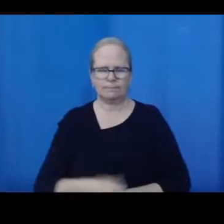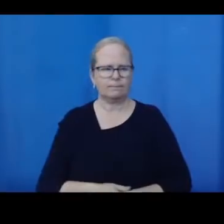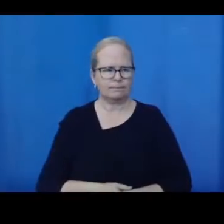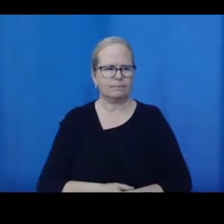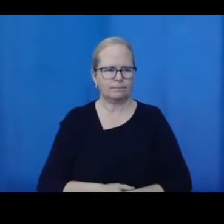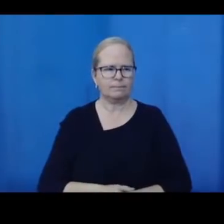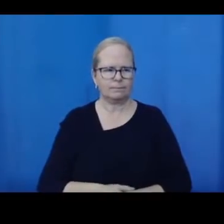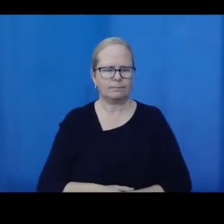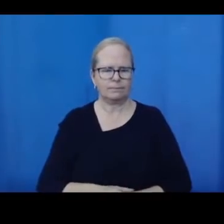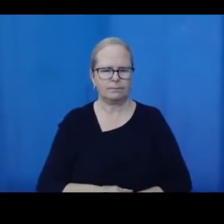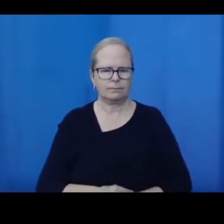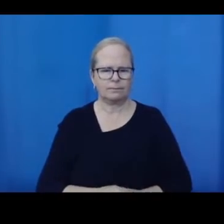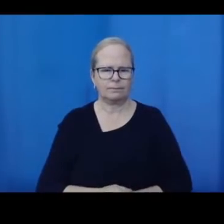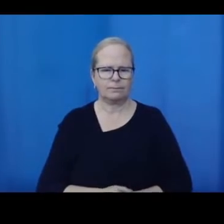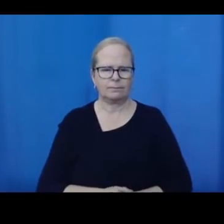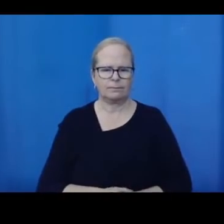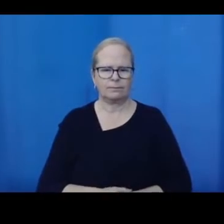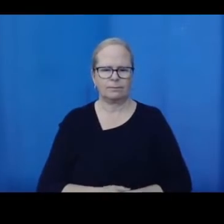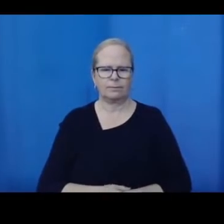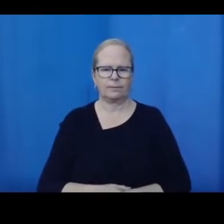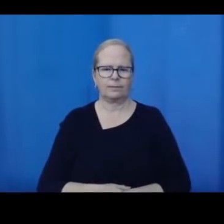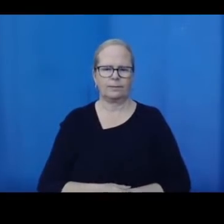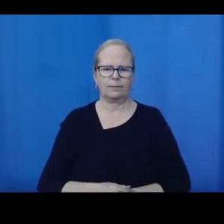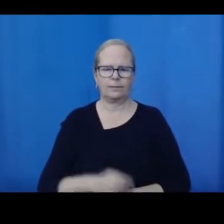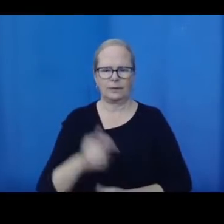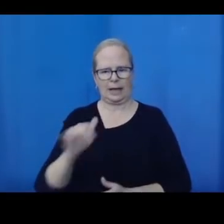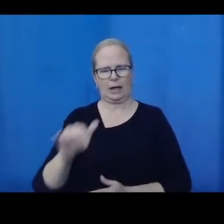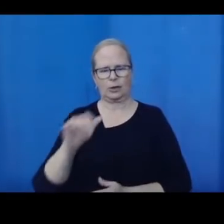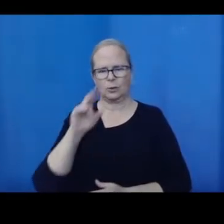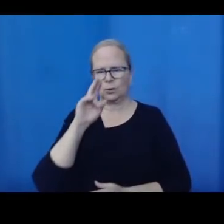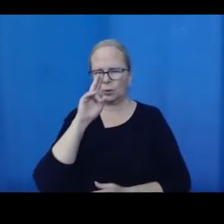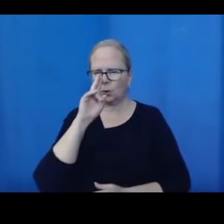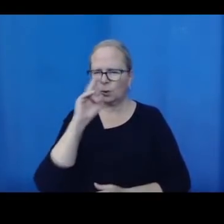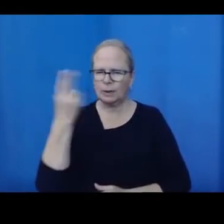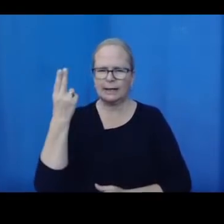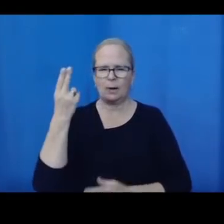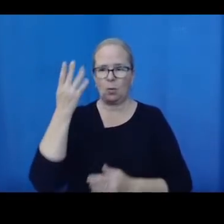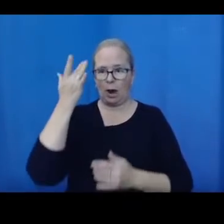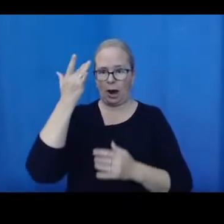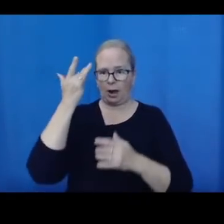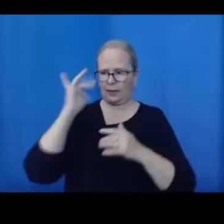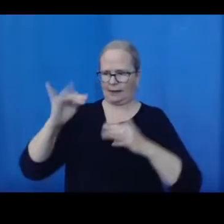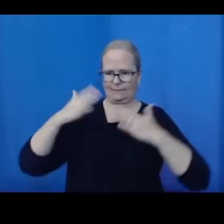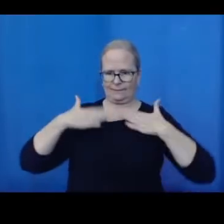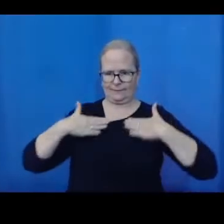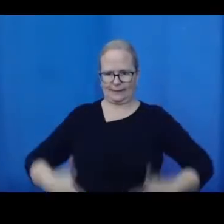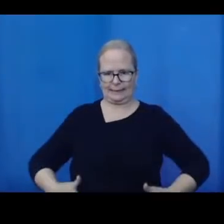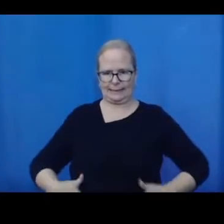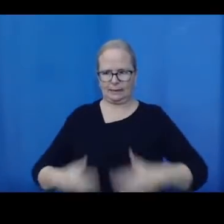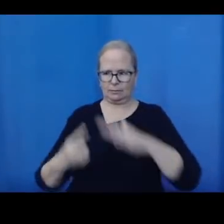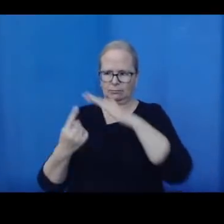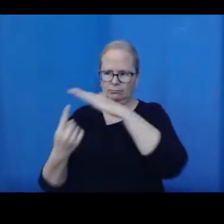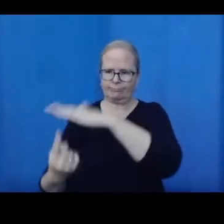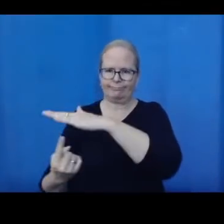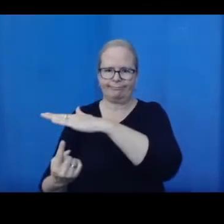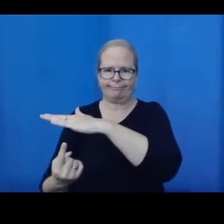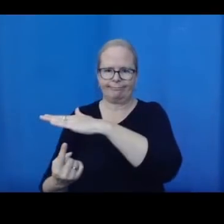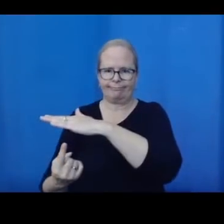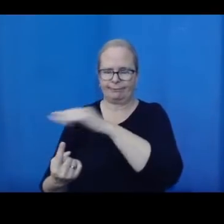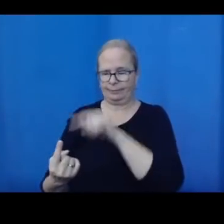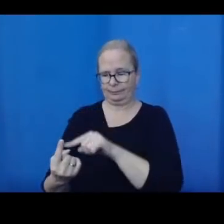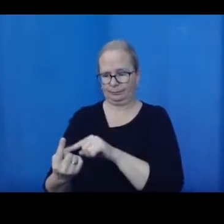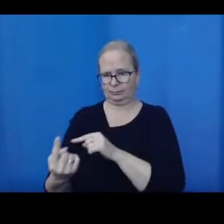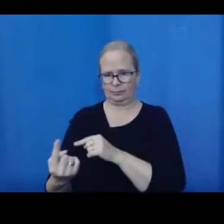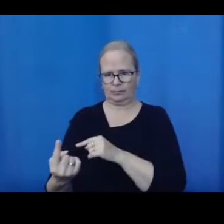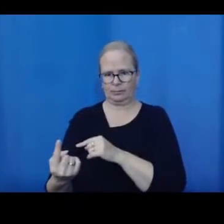physical isolation and tightening of that bubble really creating a different type of dependence and